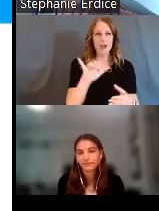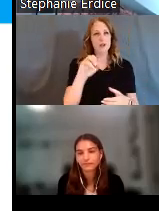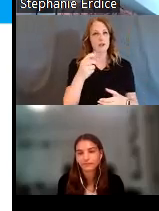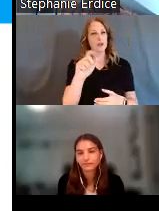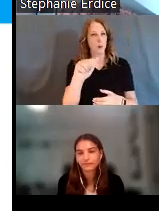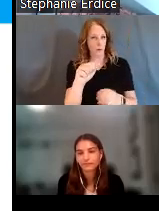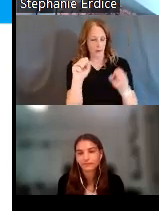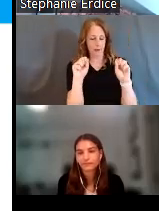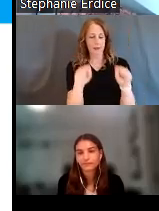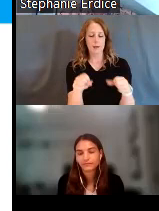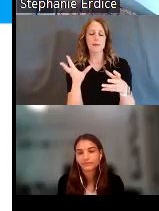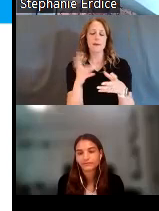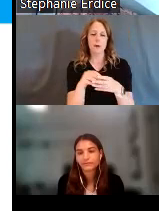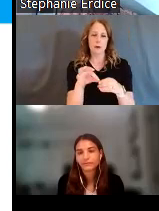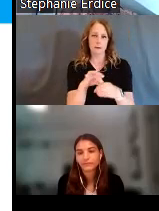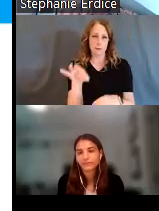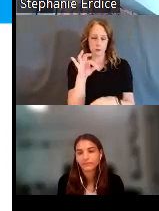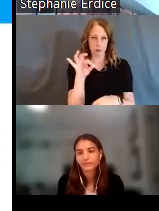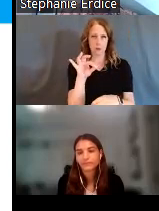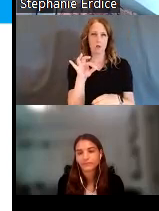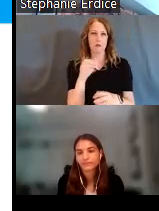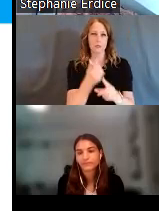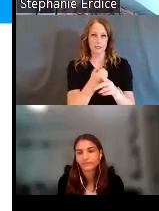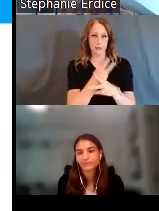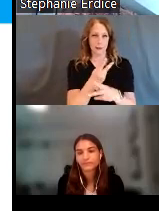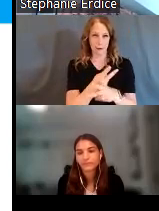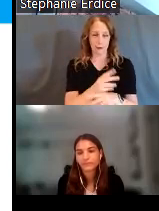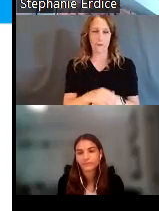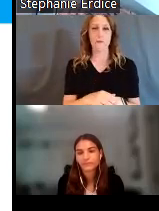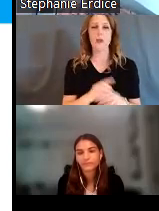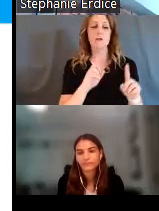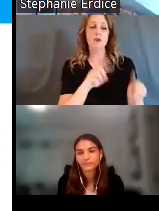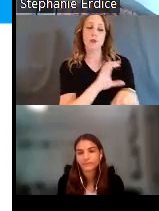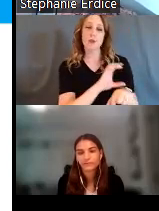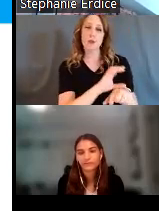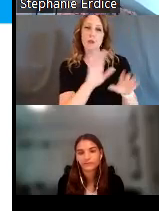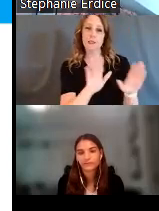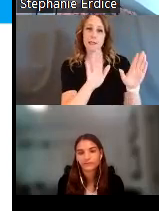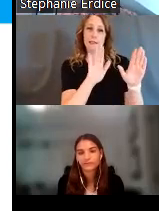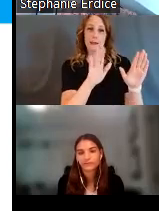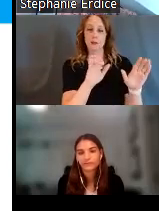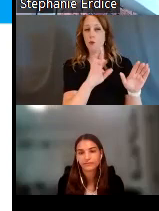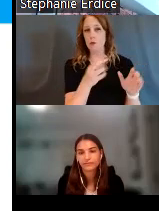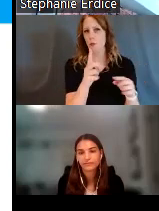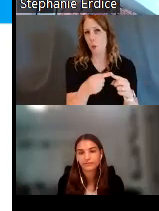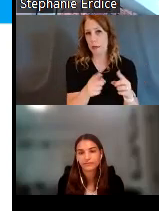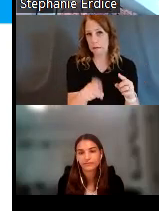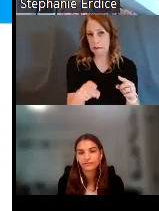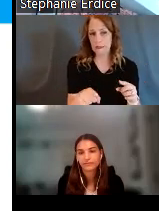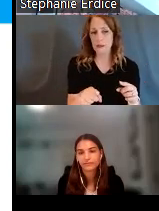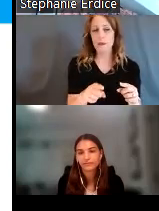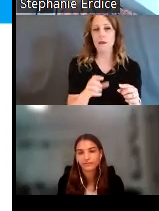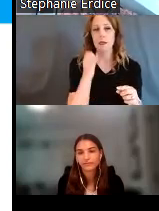be part of someone's spiritual self-care. Going to church on Sundays or as needed, like if that is part of your